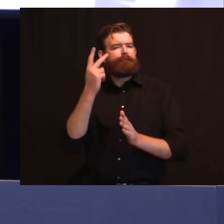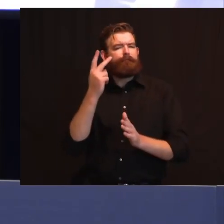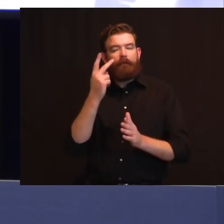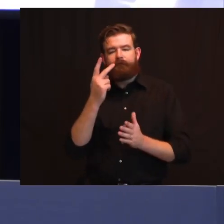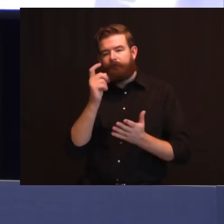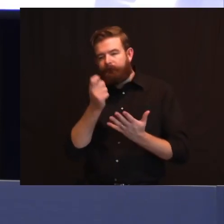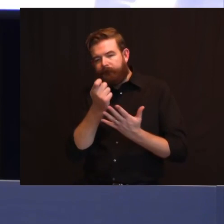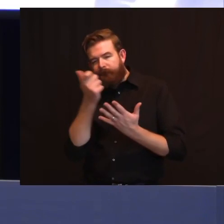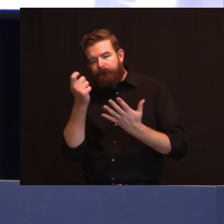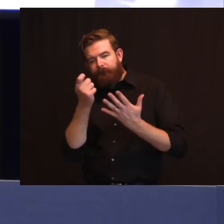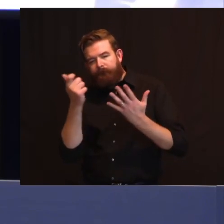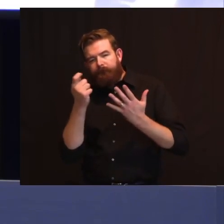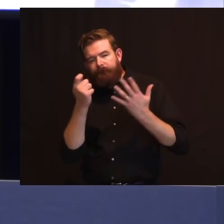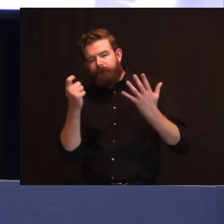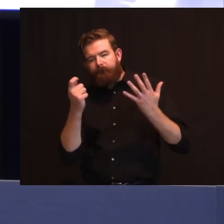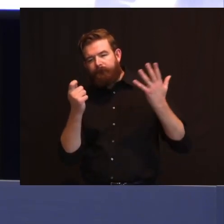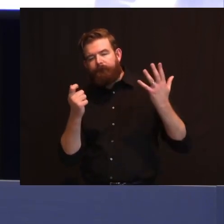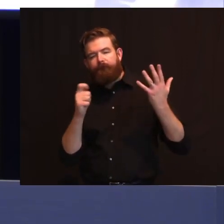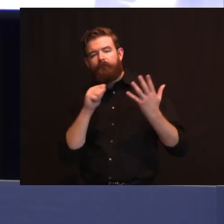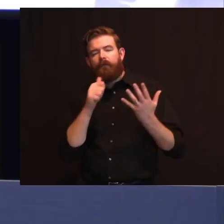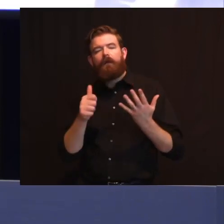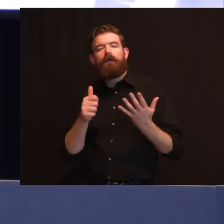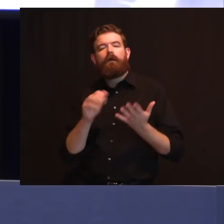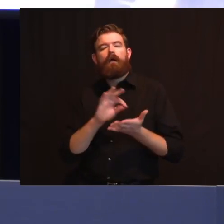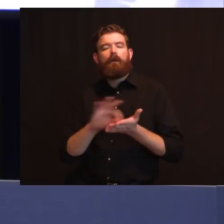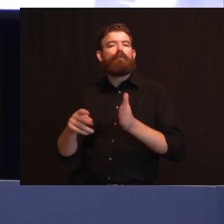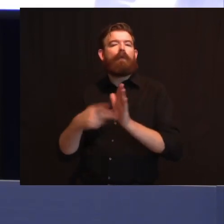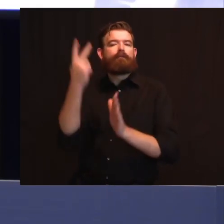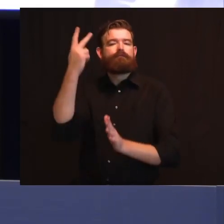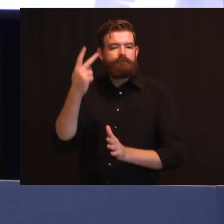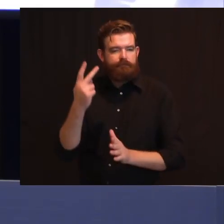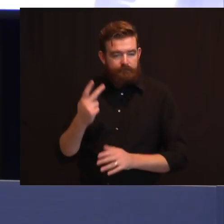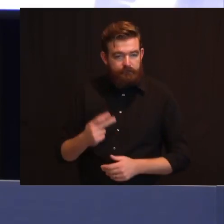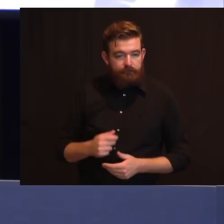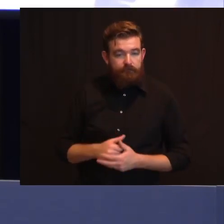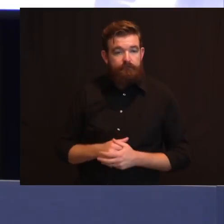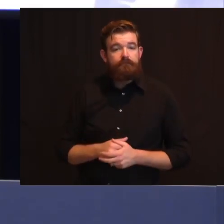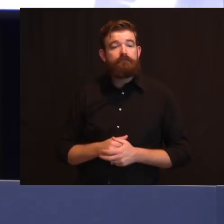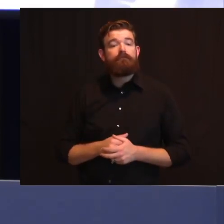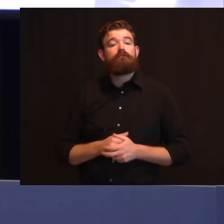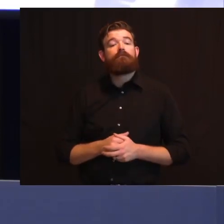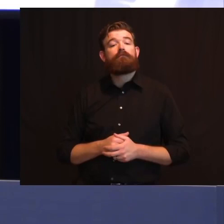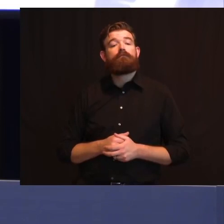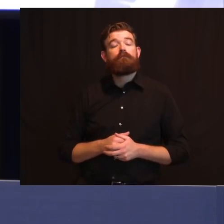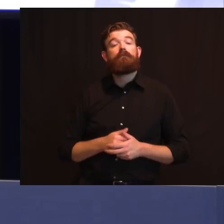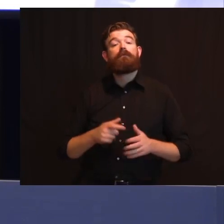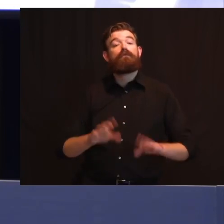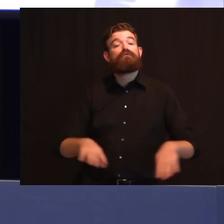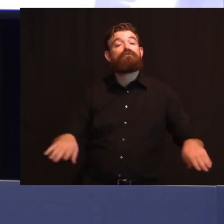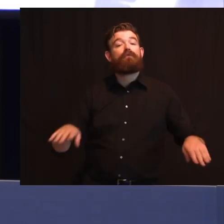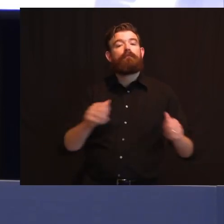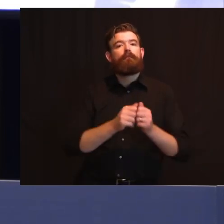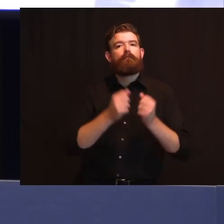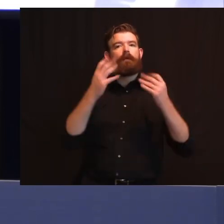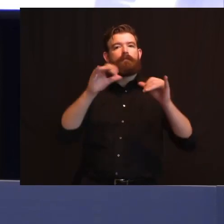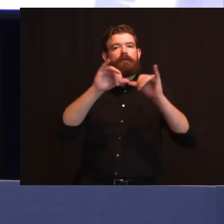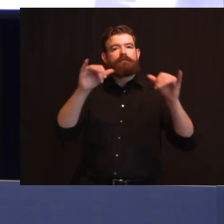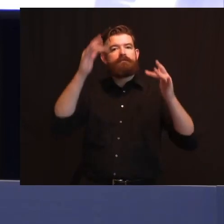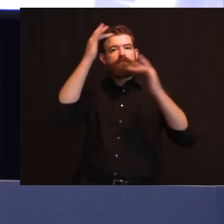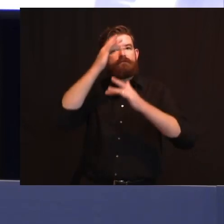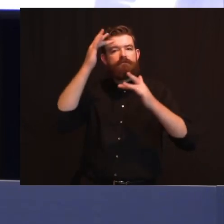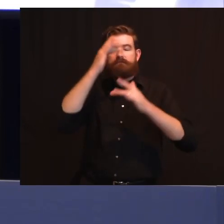in children. The cases remain at 57. The children affected have either tested positive for COVID-19